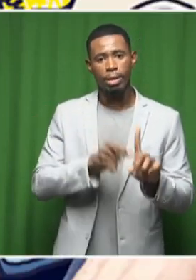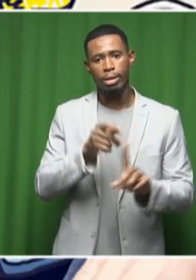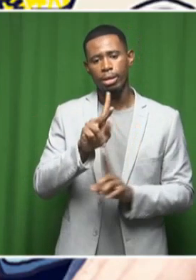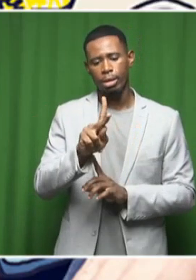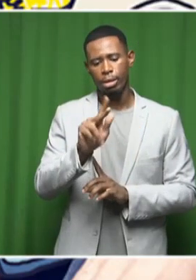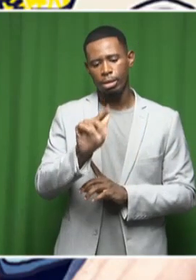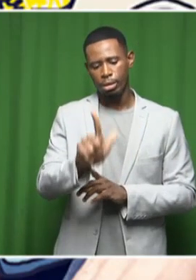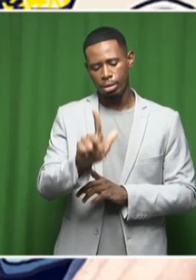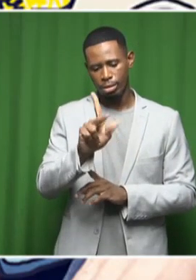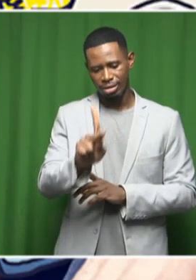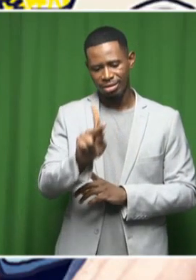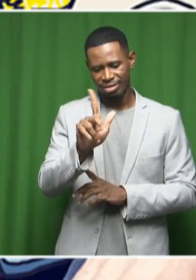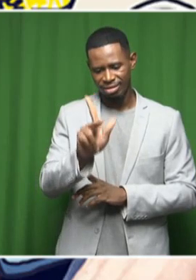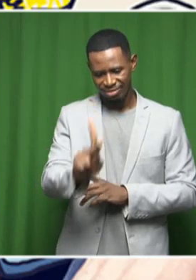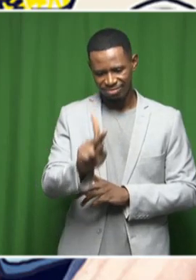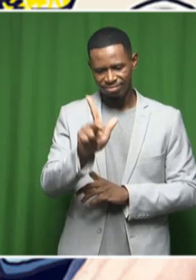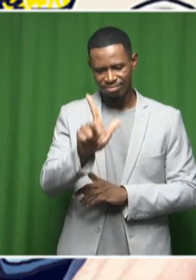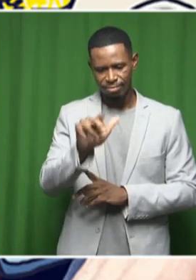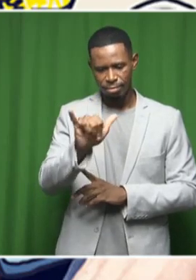the head